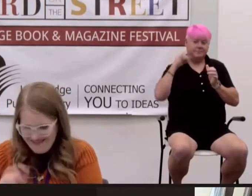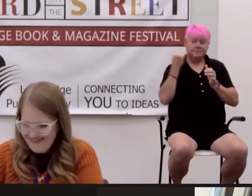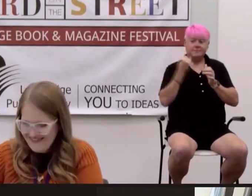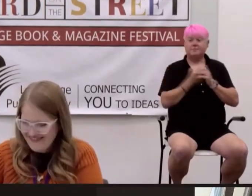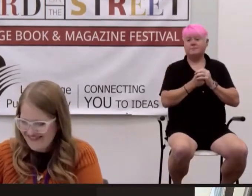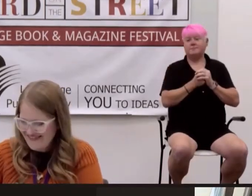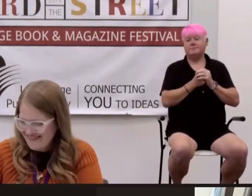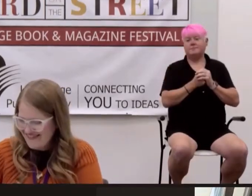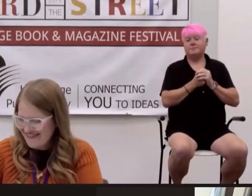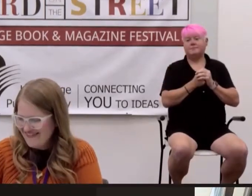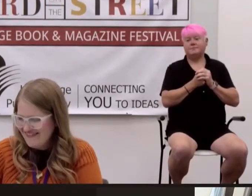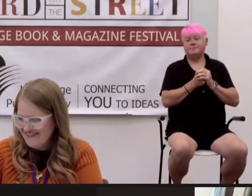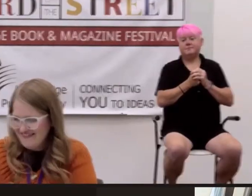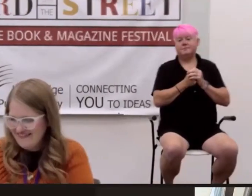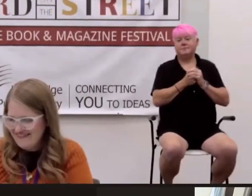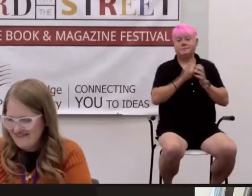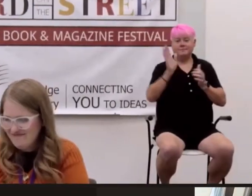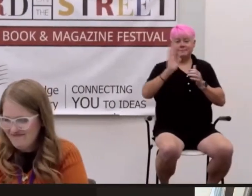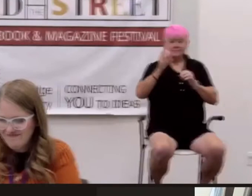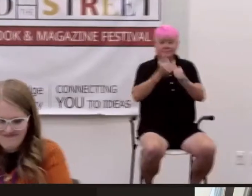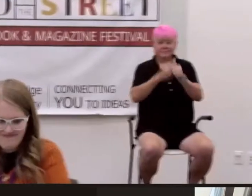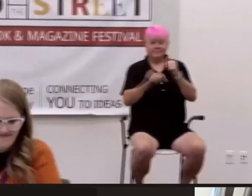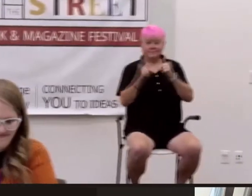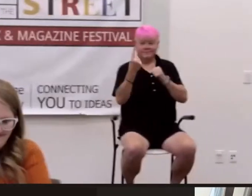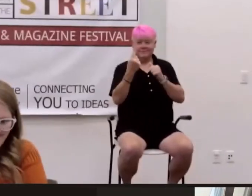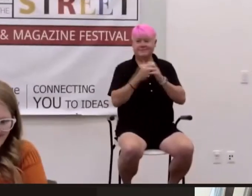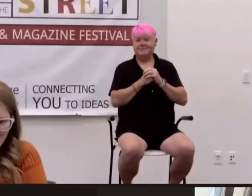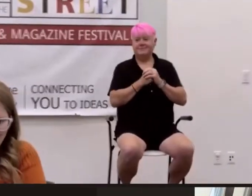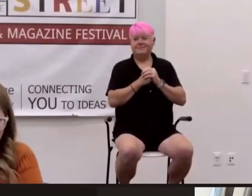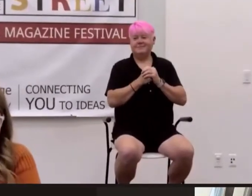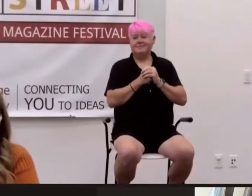Okay, great. Hi, everybody.